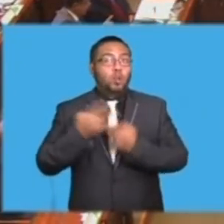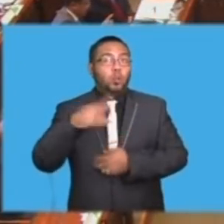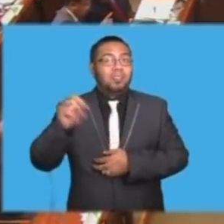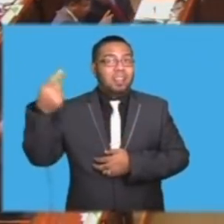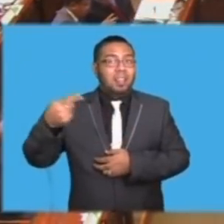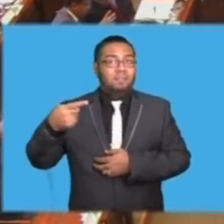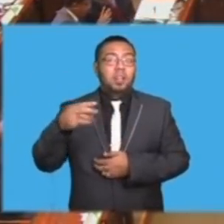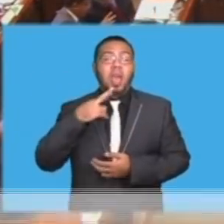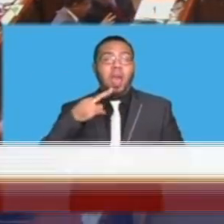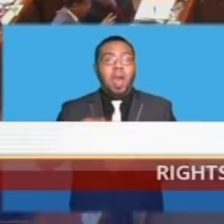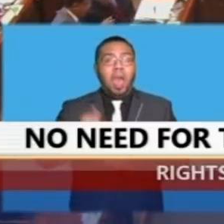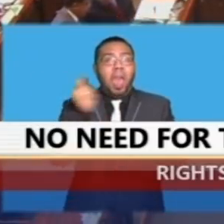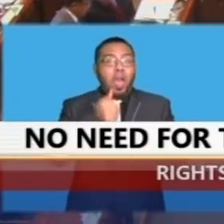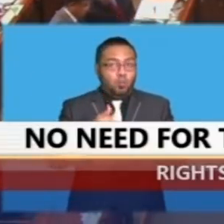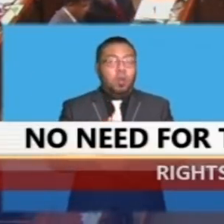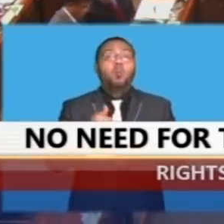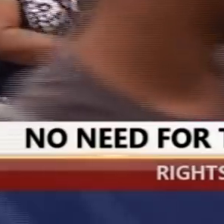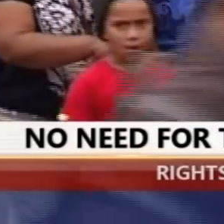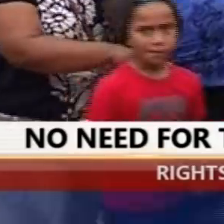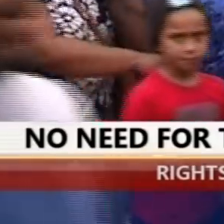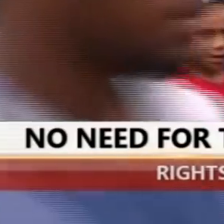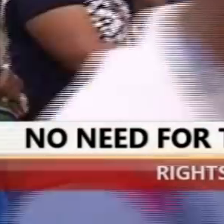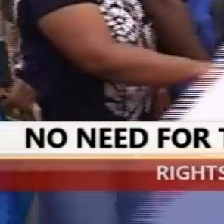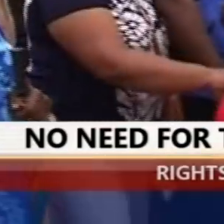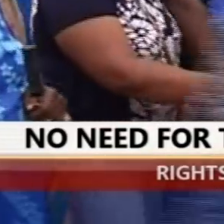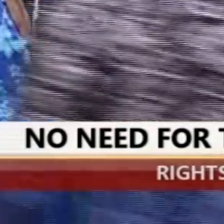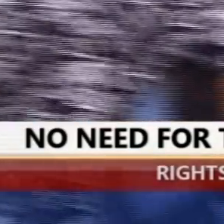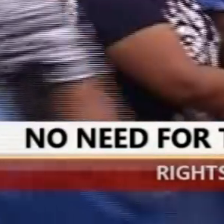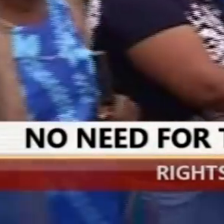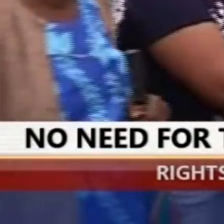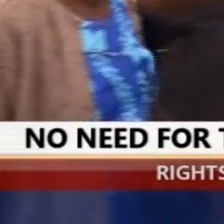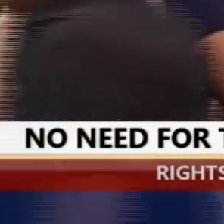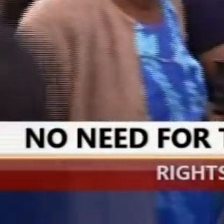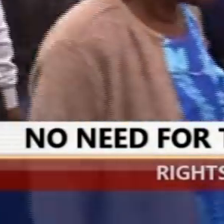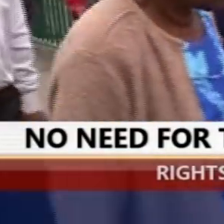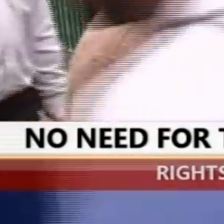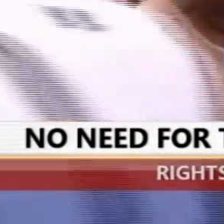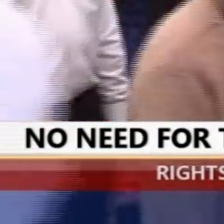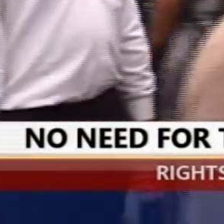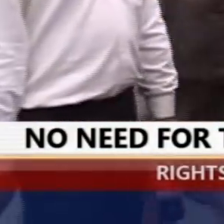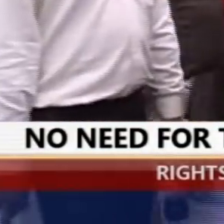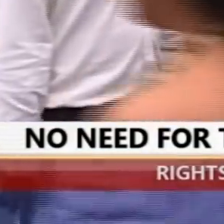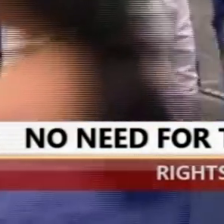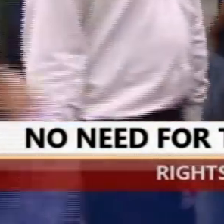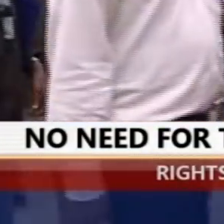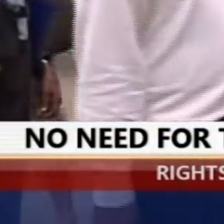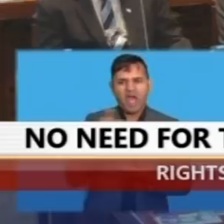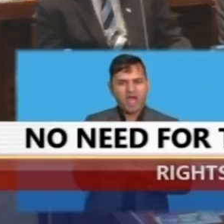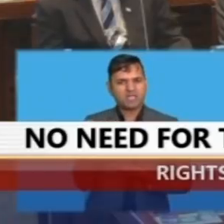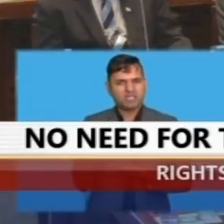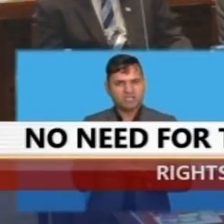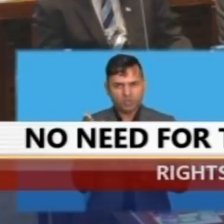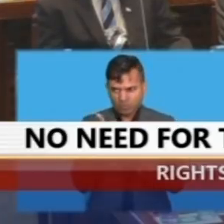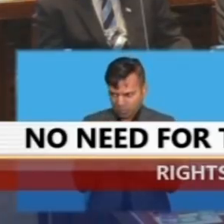says he sees the issue of truth raised by the opposition as great irony as they themselves are blind to the history of